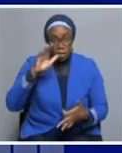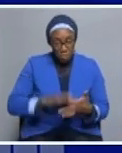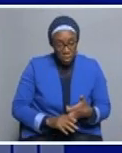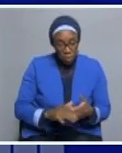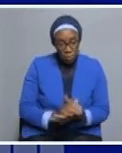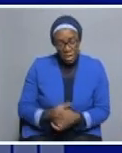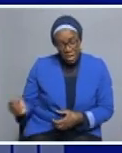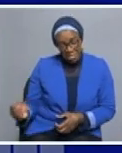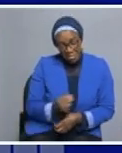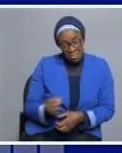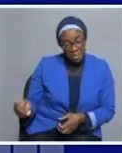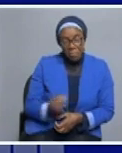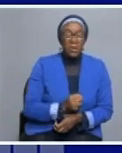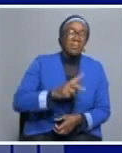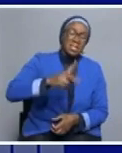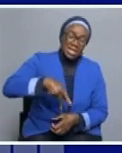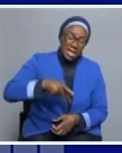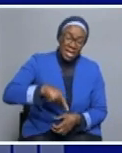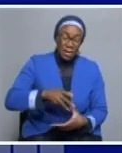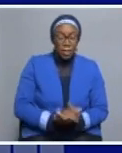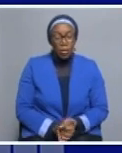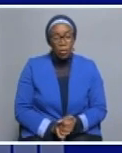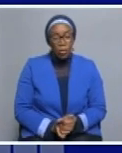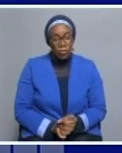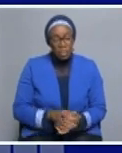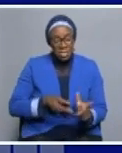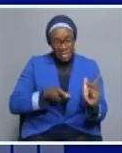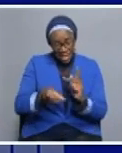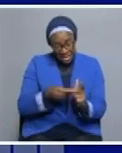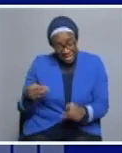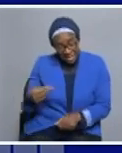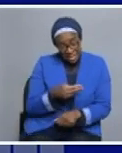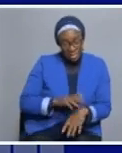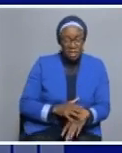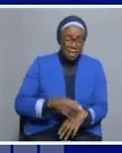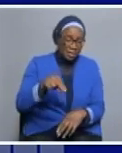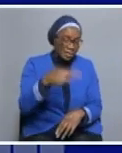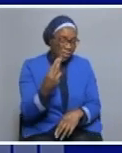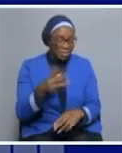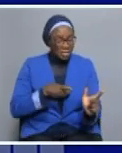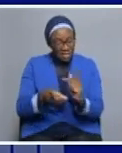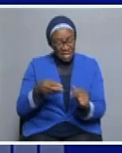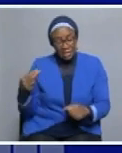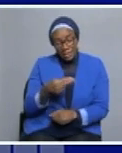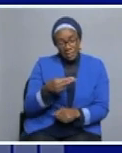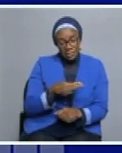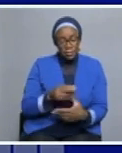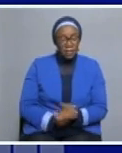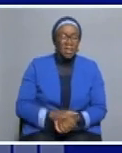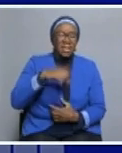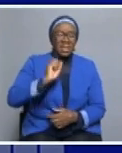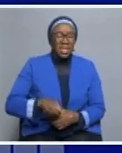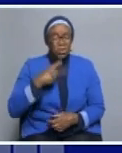reappointments of Noah and Van der Merwe. Talk to us about the arguments, especially one of them being the fact that